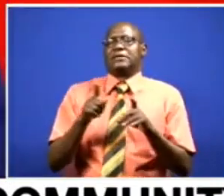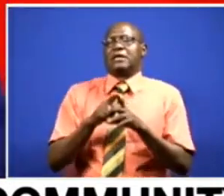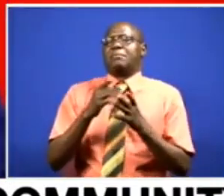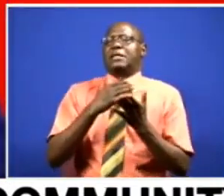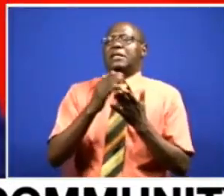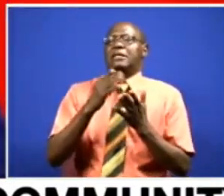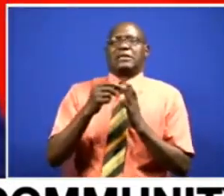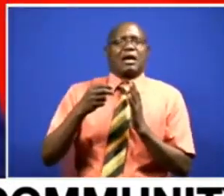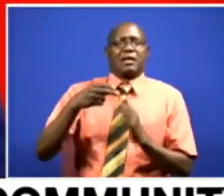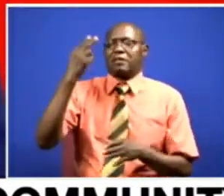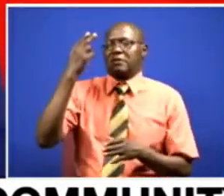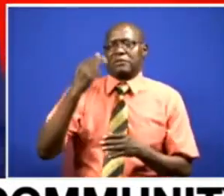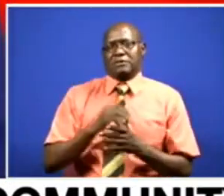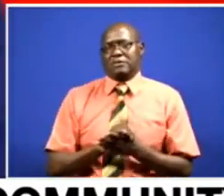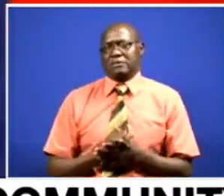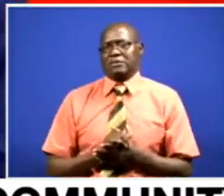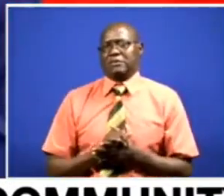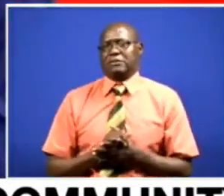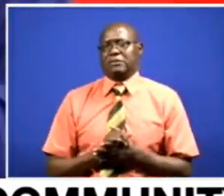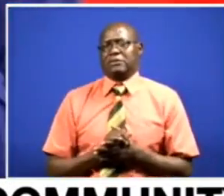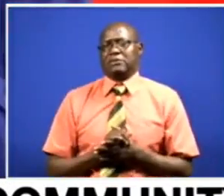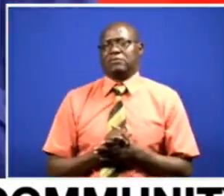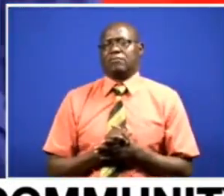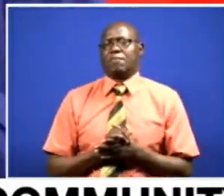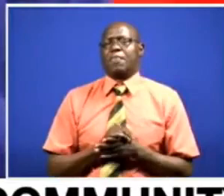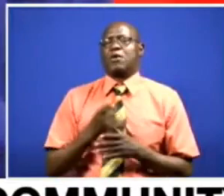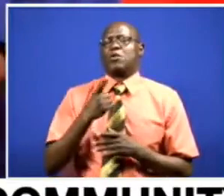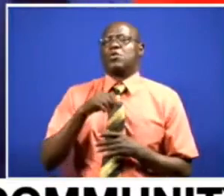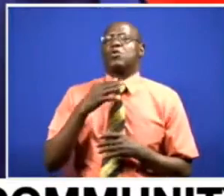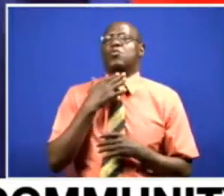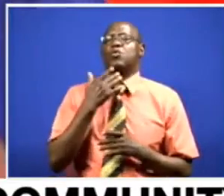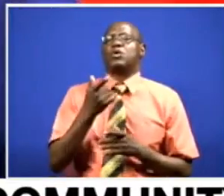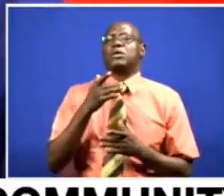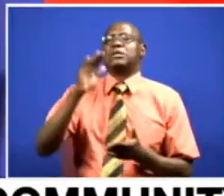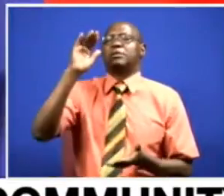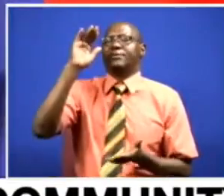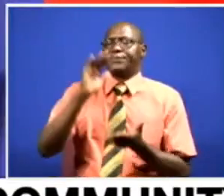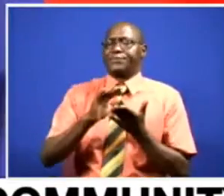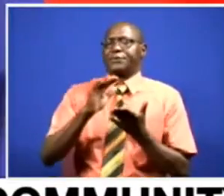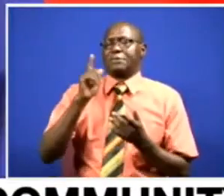ya nyumba iko juu sana. Kwa hivyo tunasema tunataka ipunguzwe.